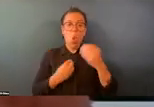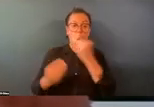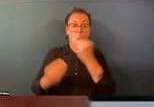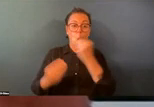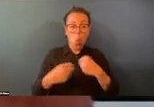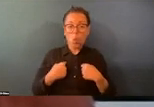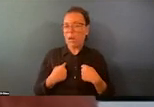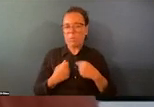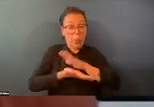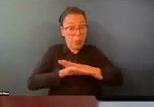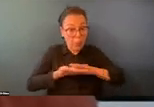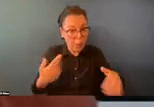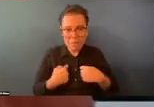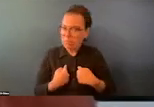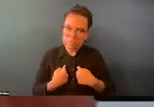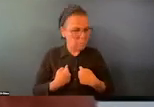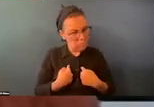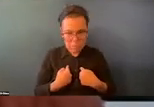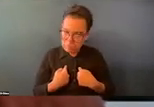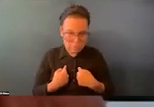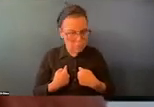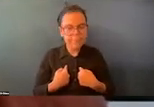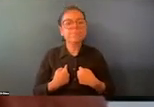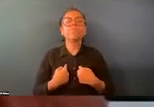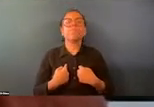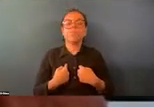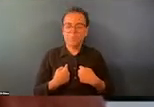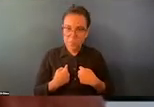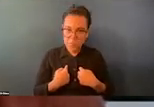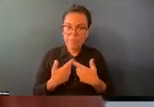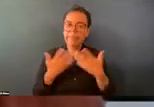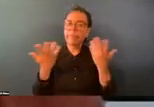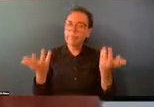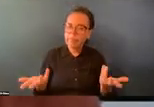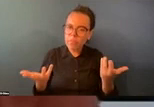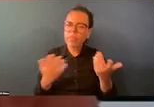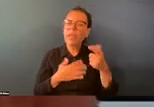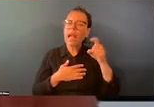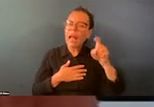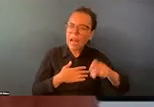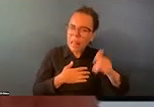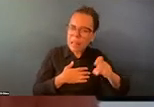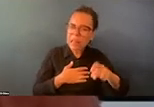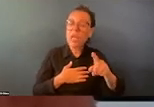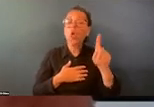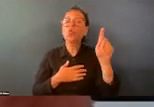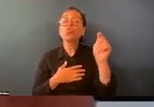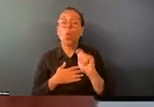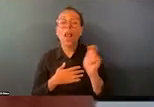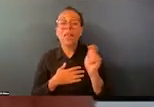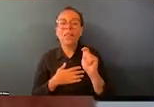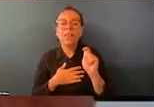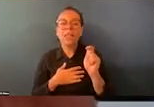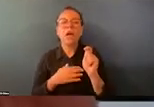girls from attending the schools. Equidev constructed of gender-friendly